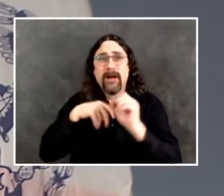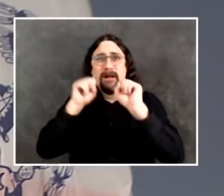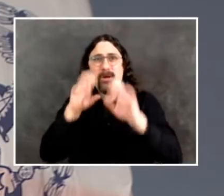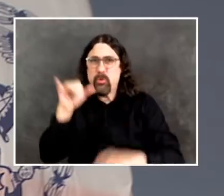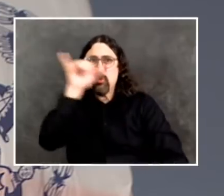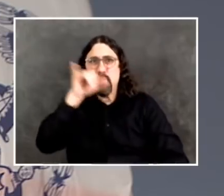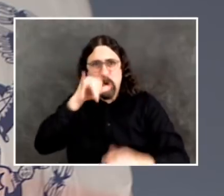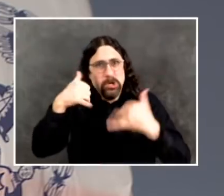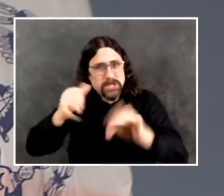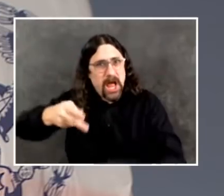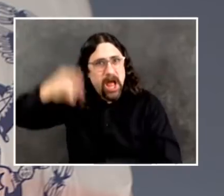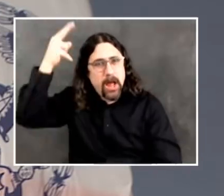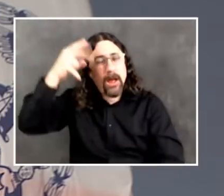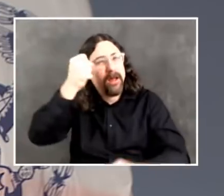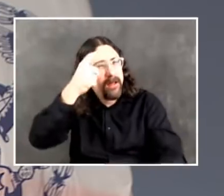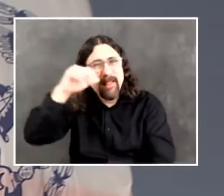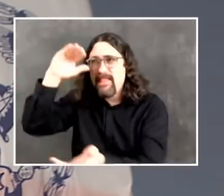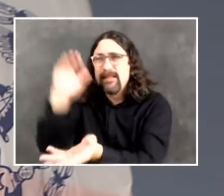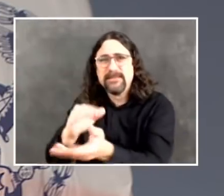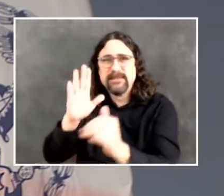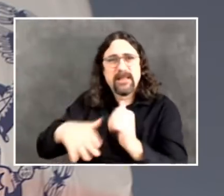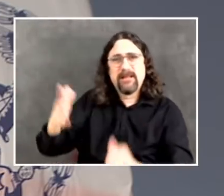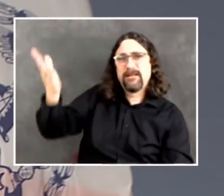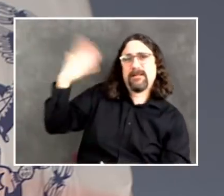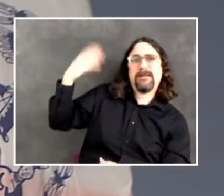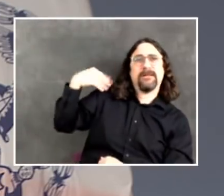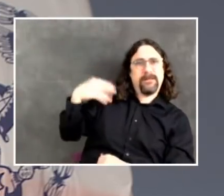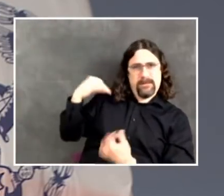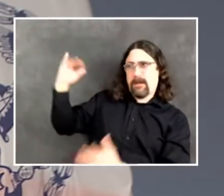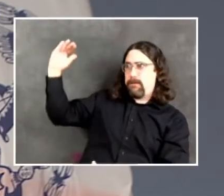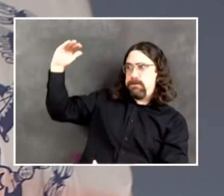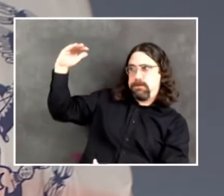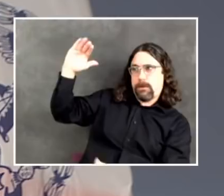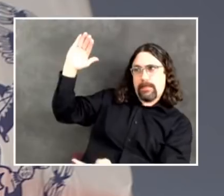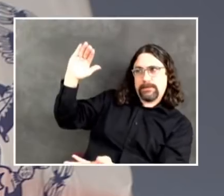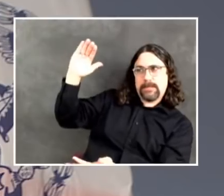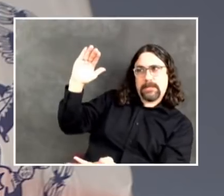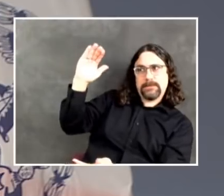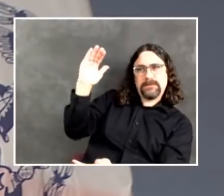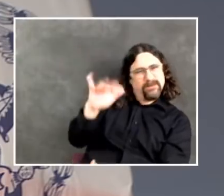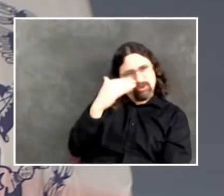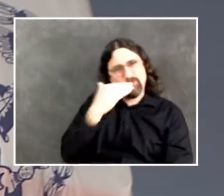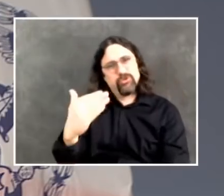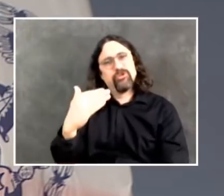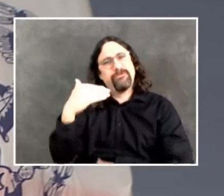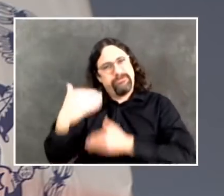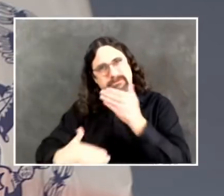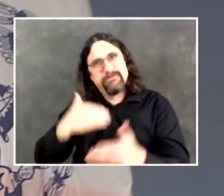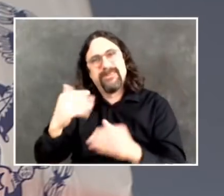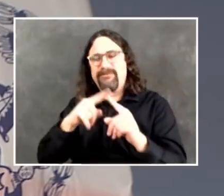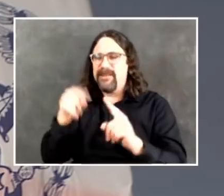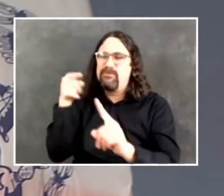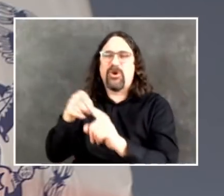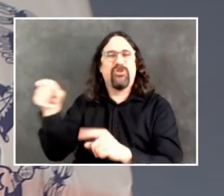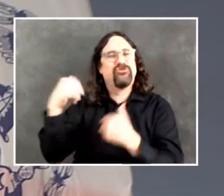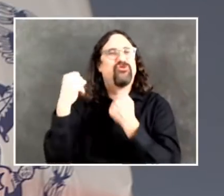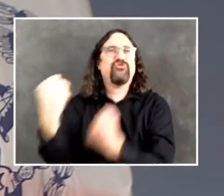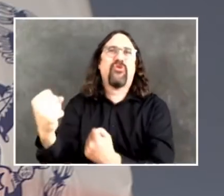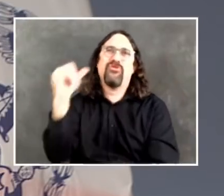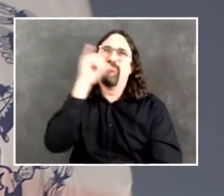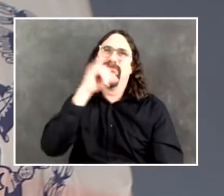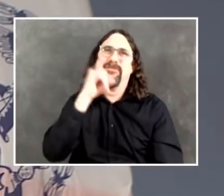other time, it was 3 months ago or 3 years ago, and I said to you we had 320 deaths and 2,500 new